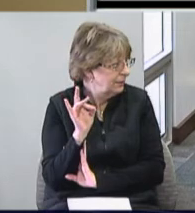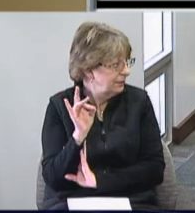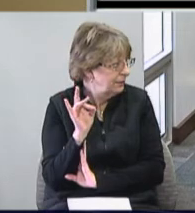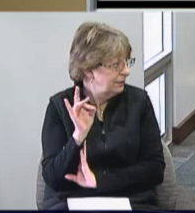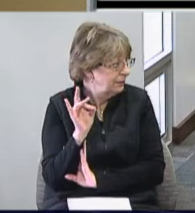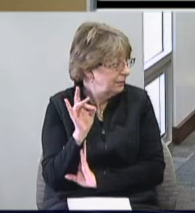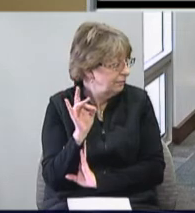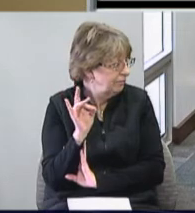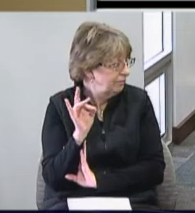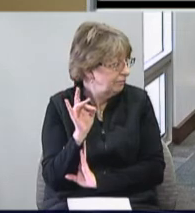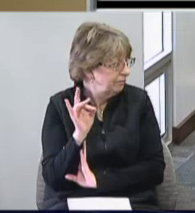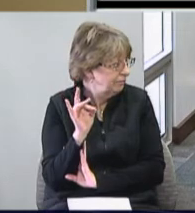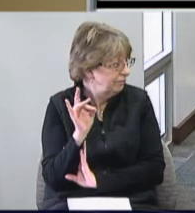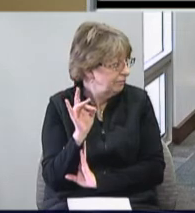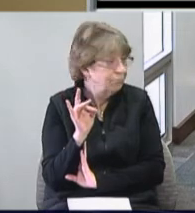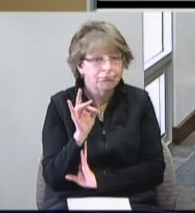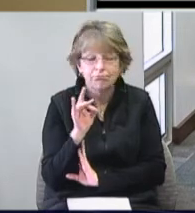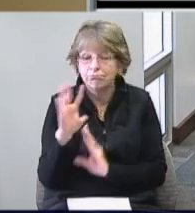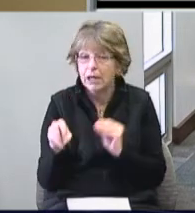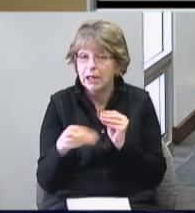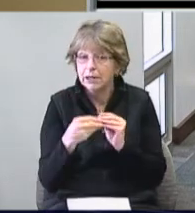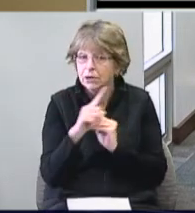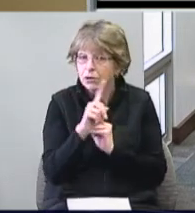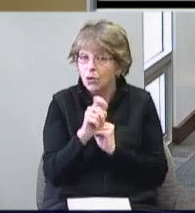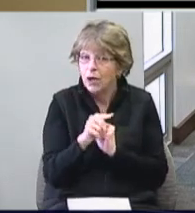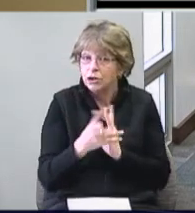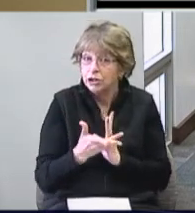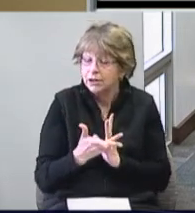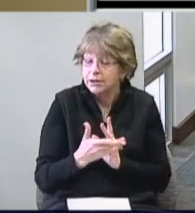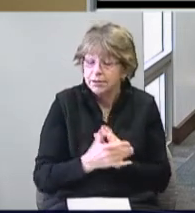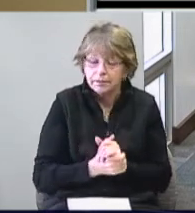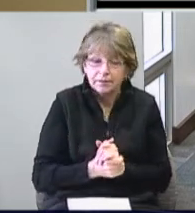Good. Are there further questions for Mr. Fisher?